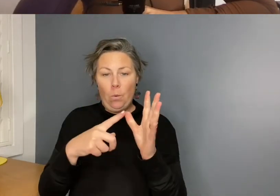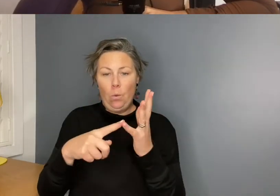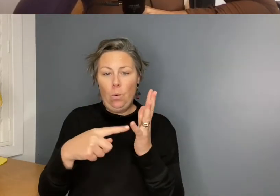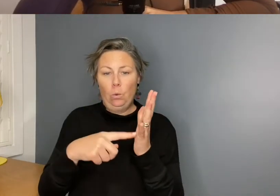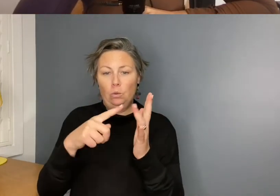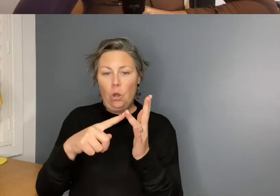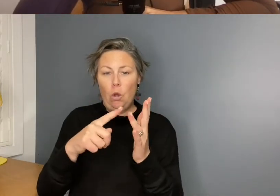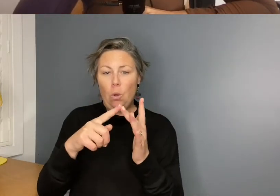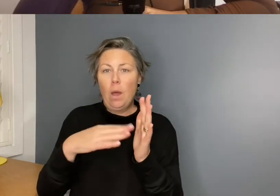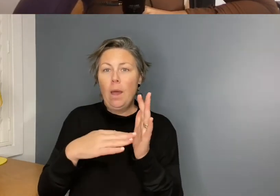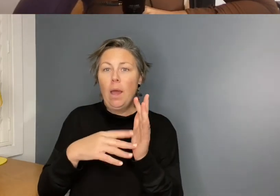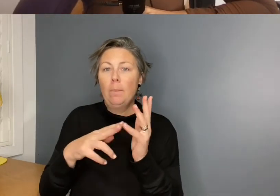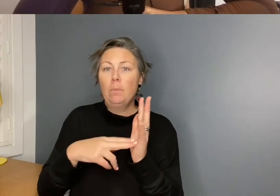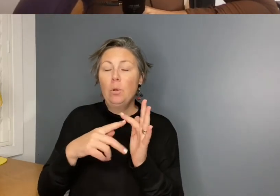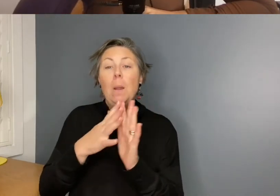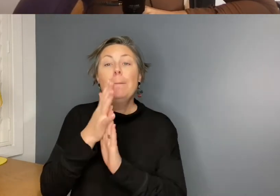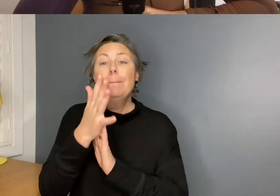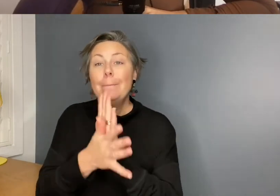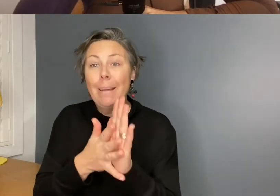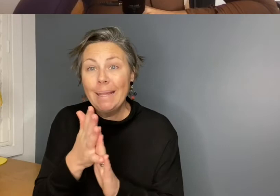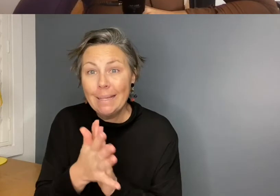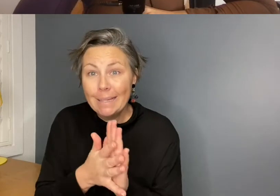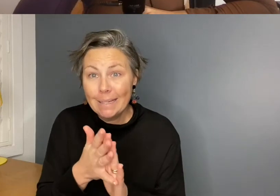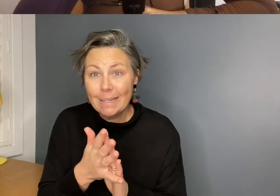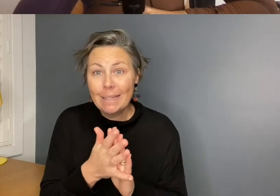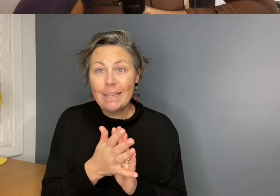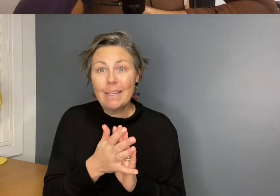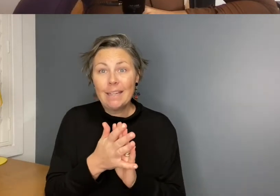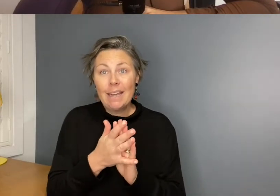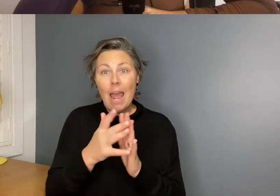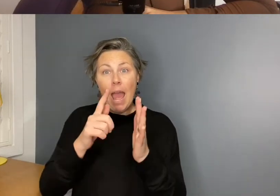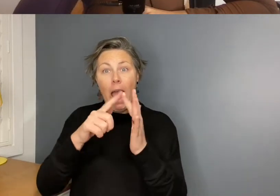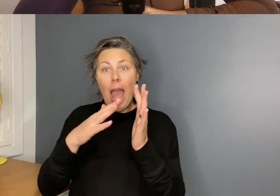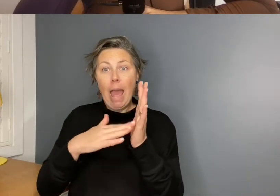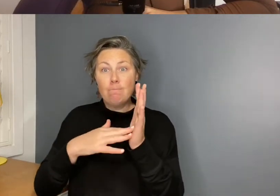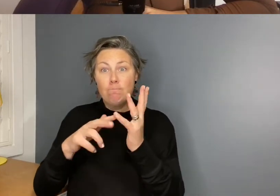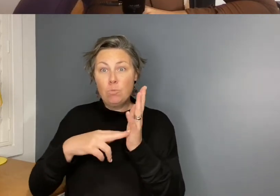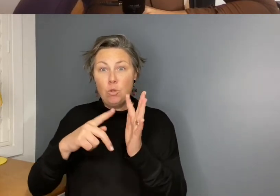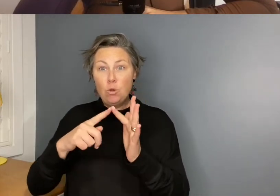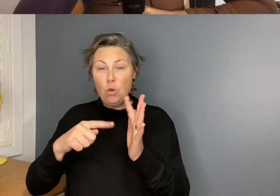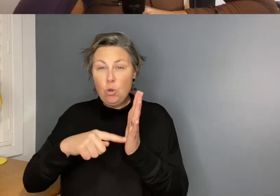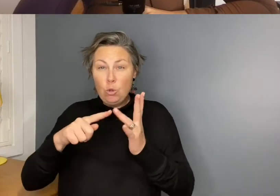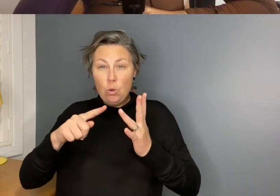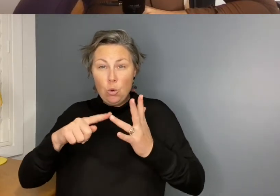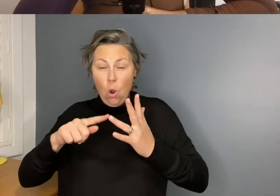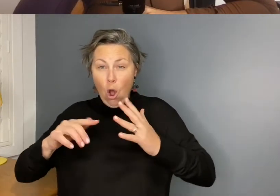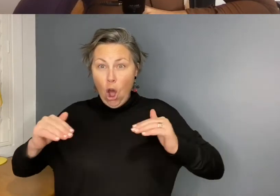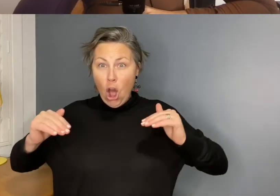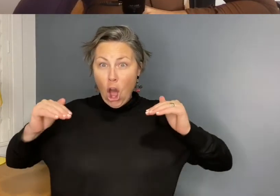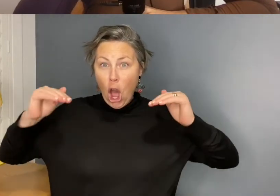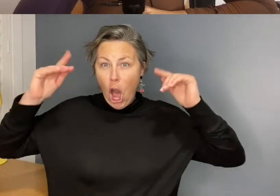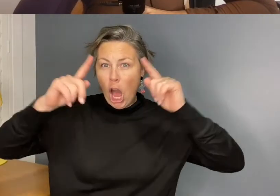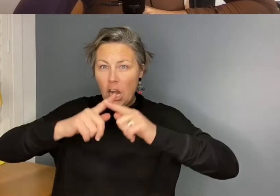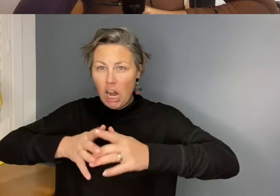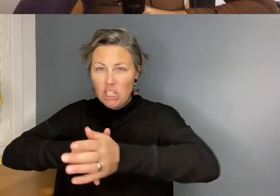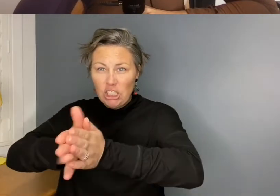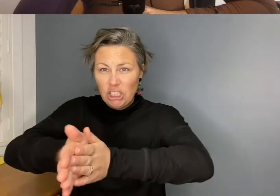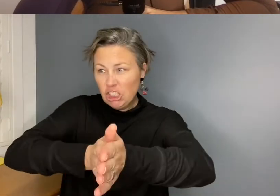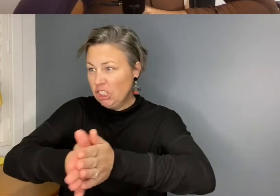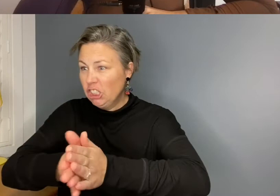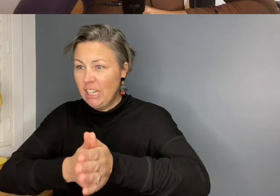immune overreactivity, when your immune system actually starts to attack part of your own body tissue. Right. Yeah, Like, right. like